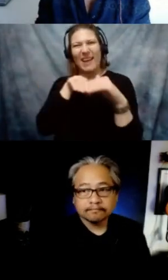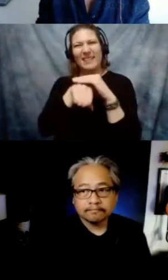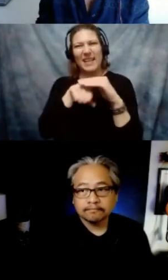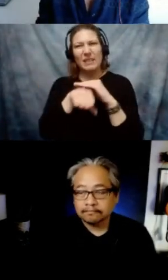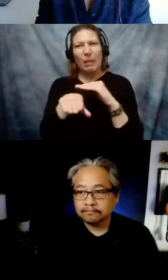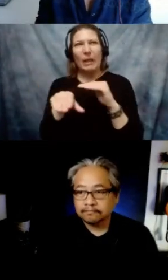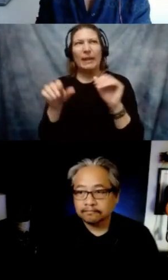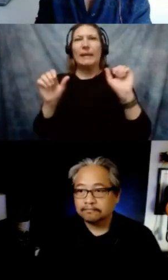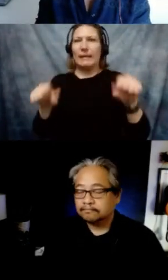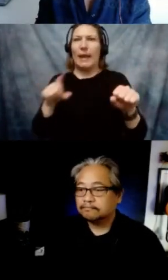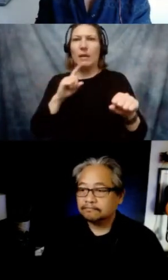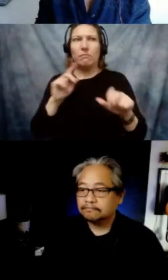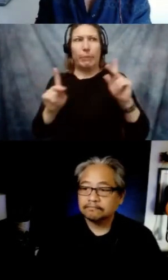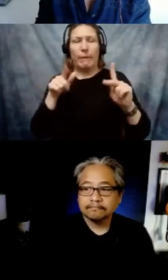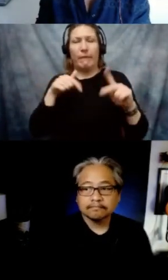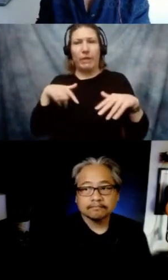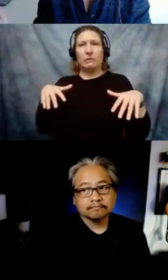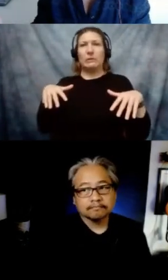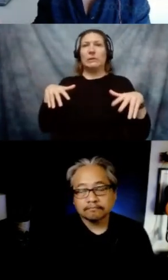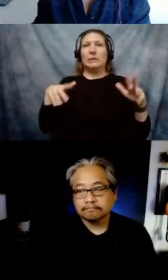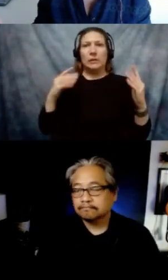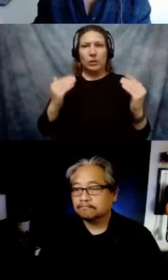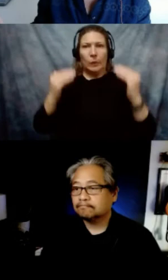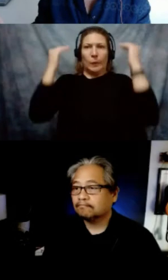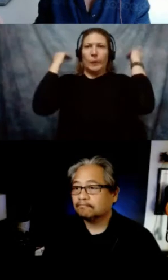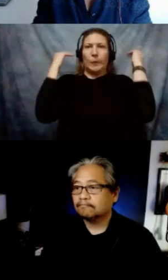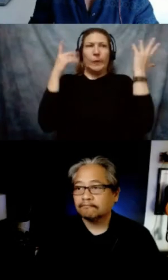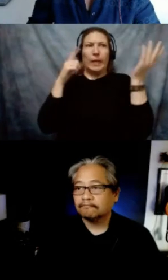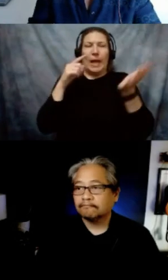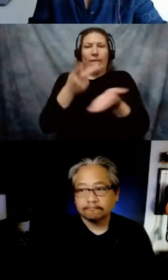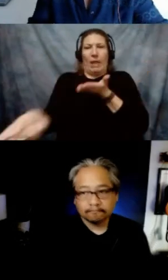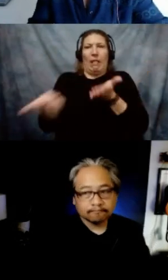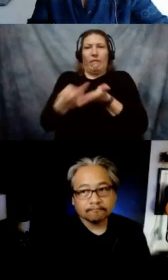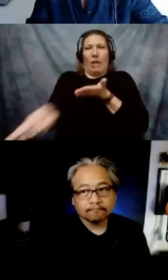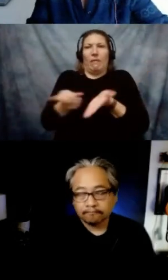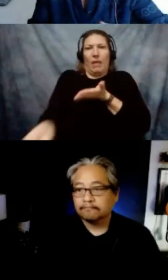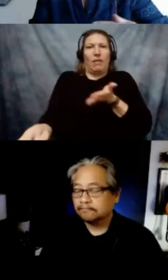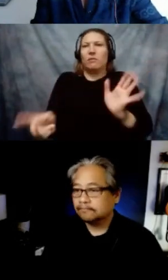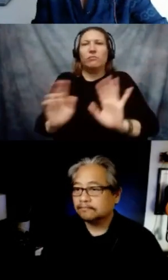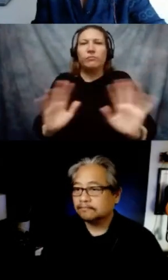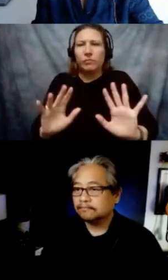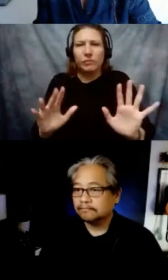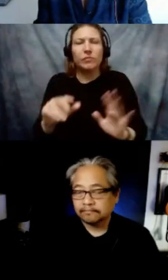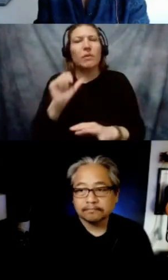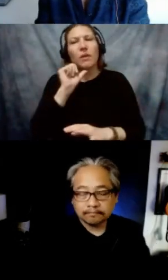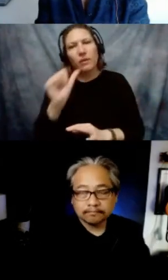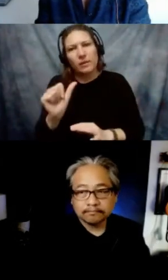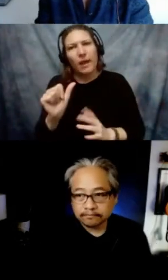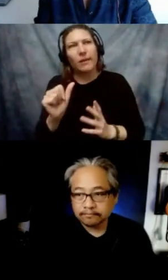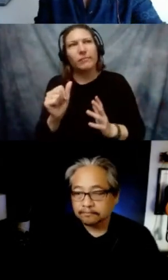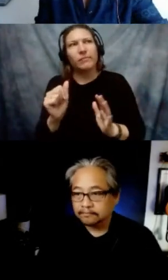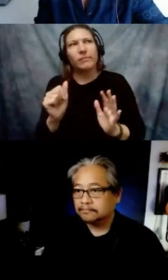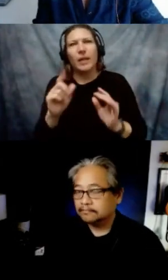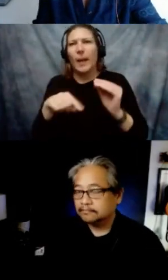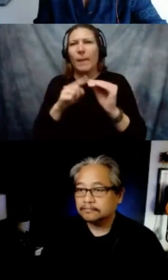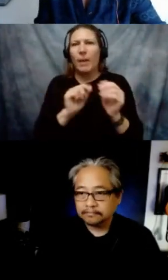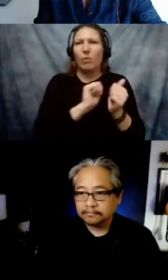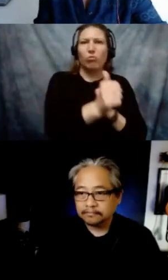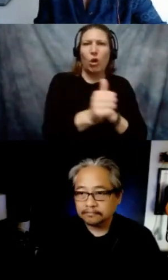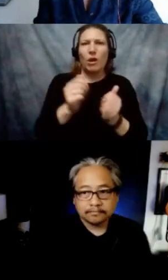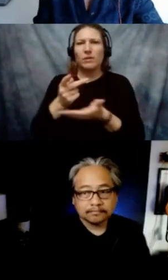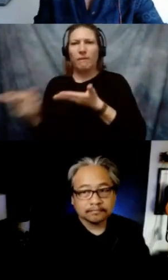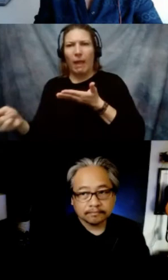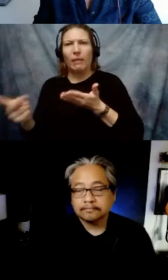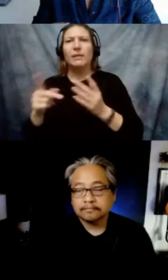not, and I think accessibility is a progression, it's a journey. And I think, if you have put so much into it and you get,